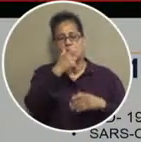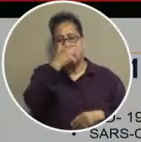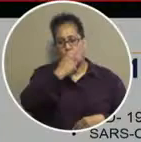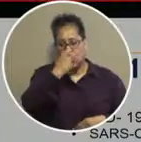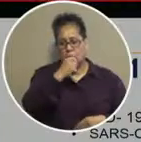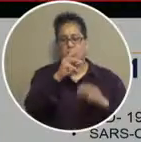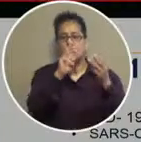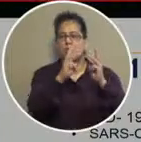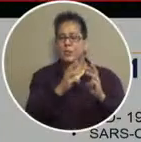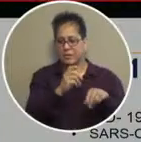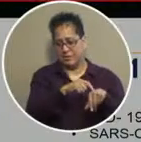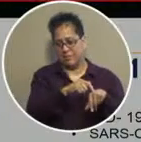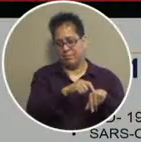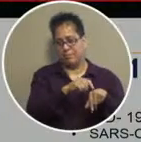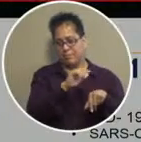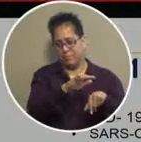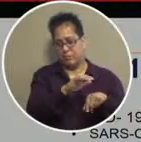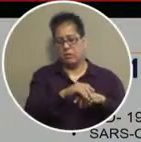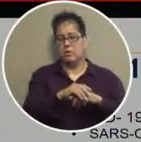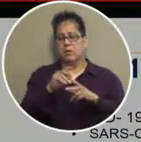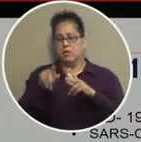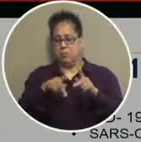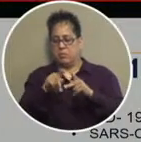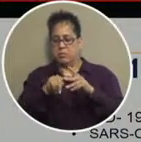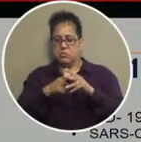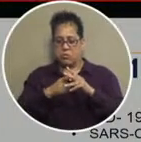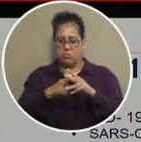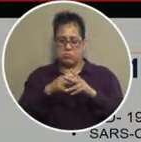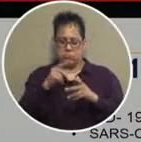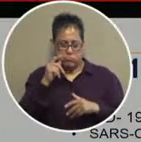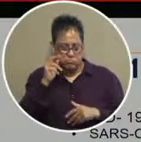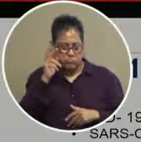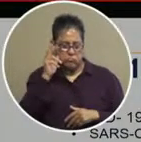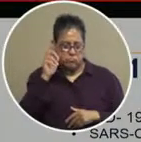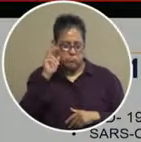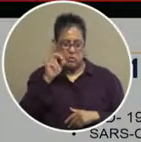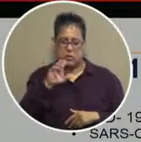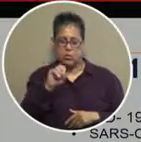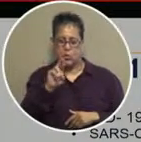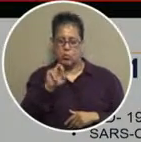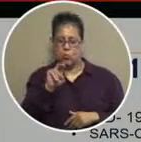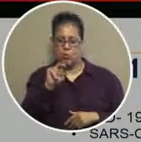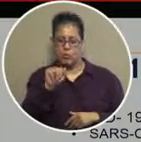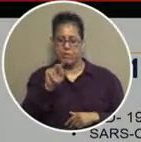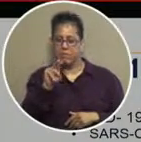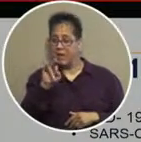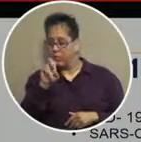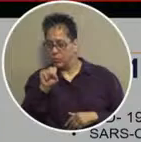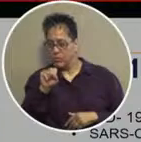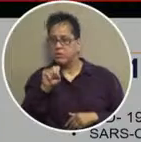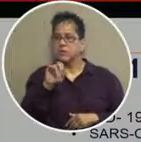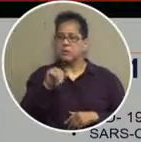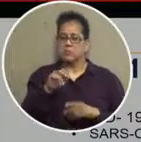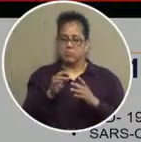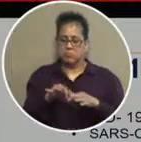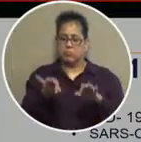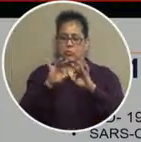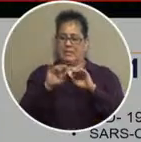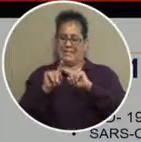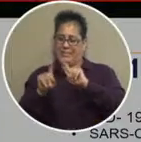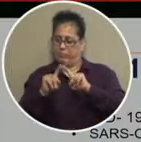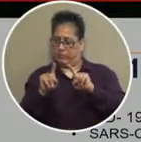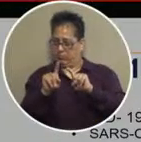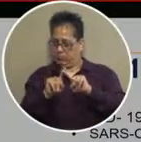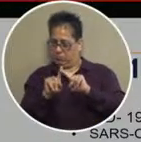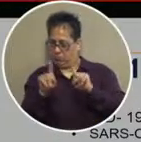So initially, when people started listening about the coronavirus, it was very important to differentiate that there